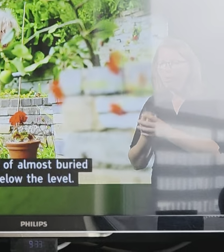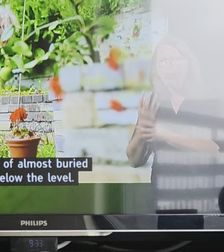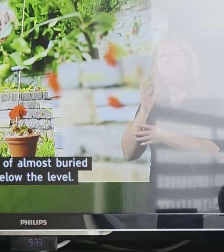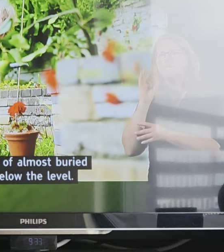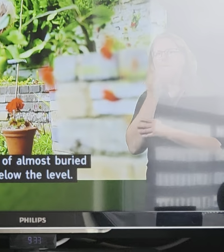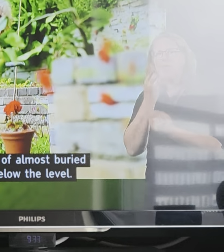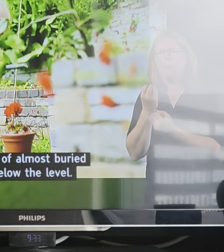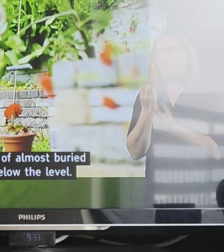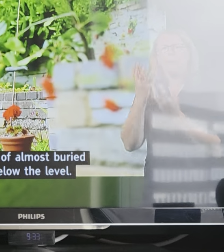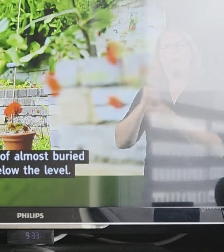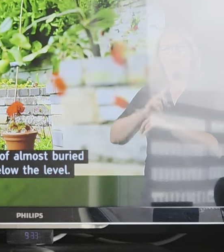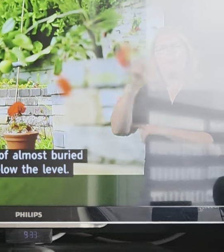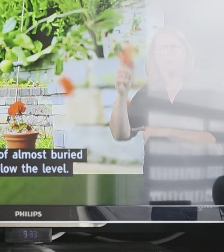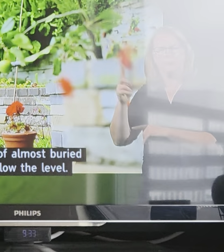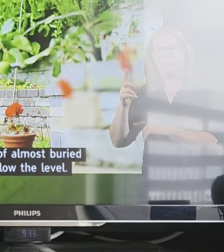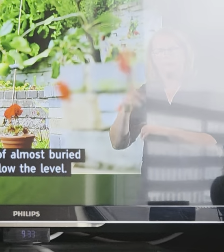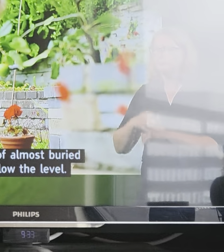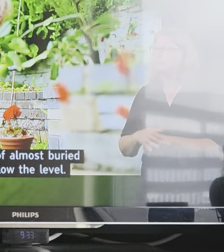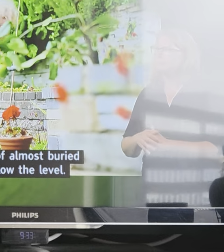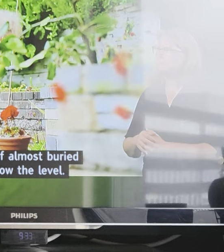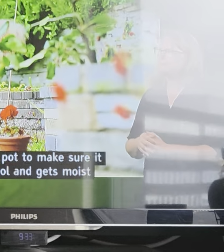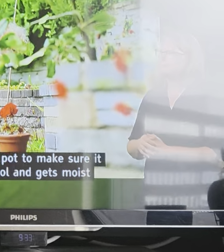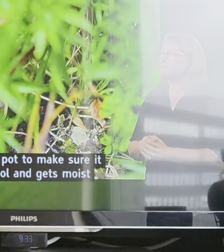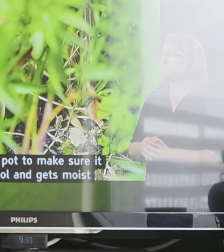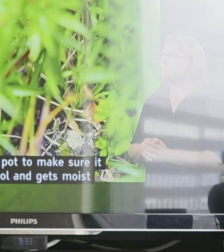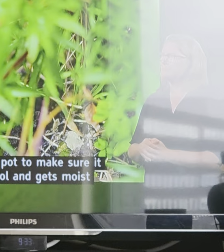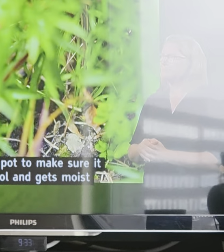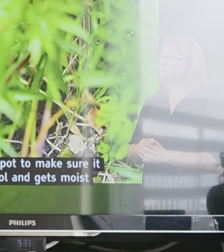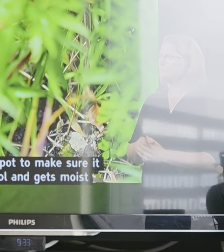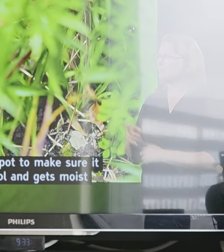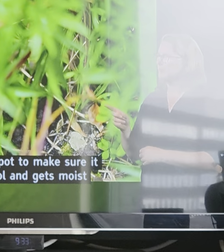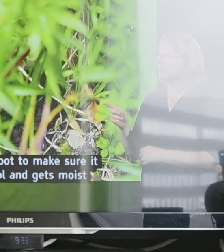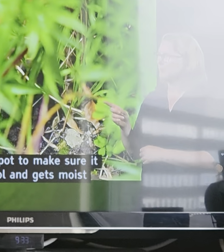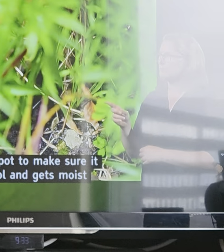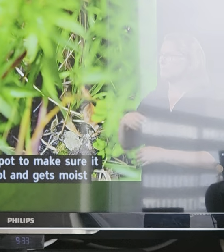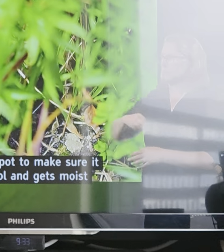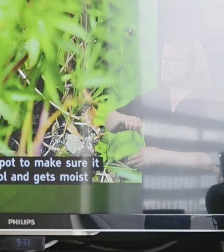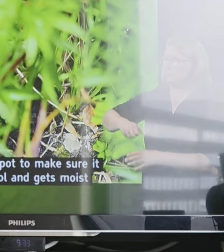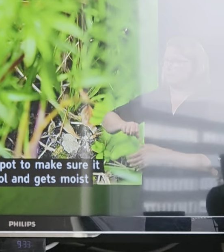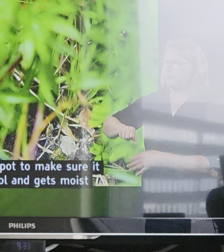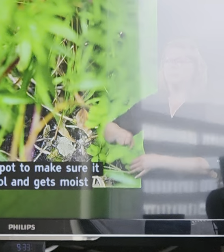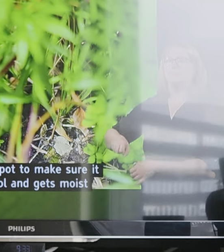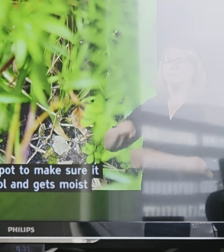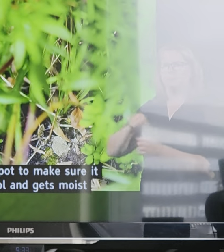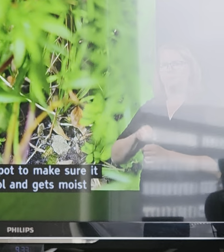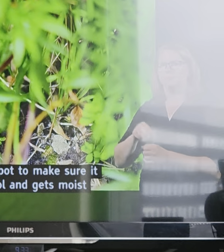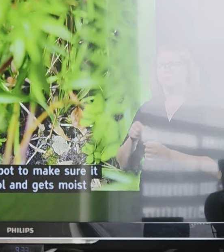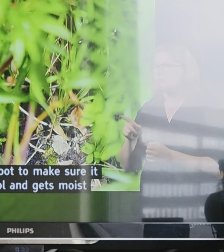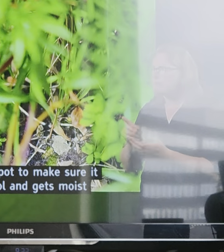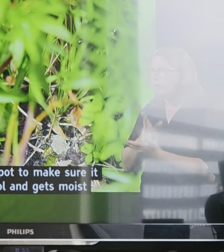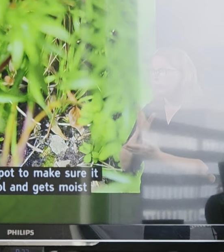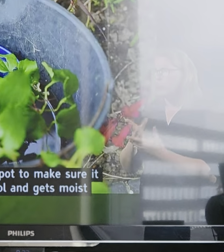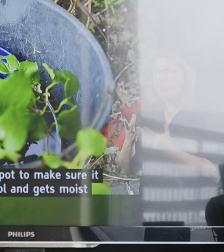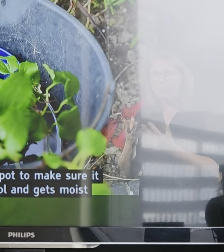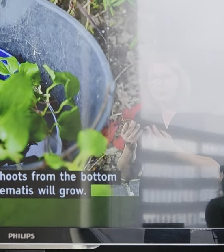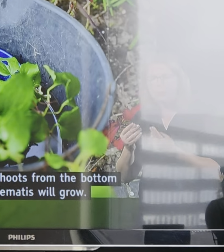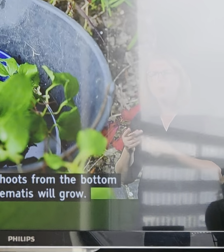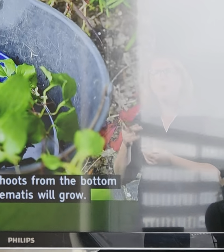get the clematis sort of almost buried below the level it's in the pot to make sure it stays cool and